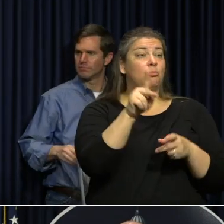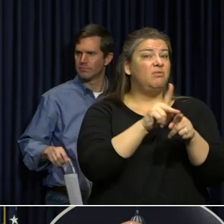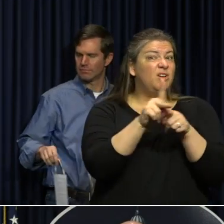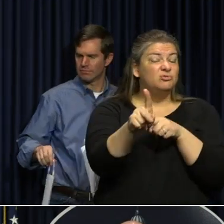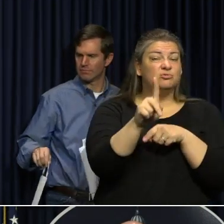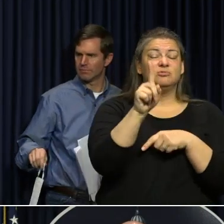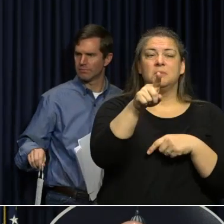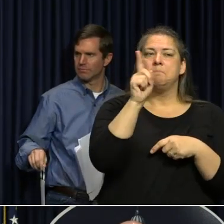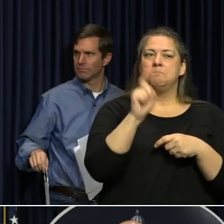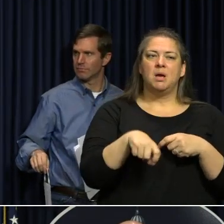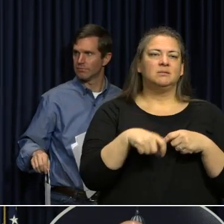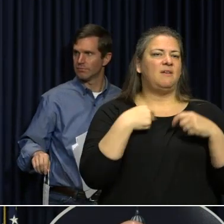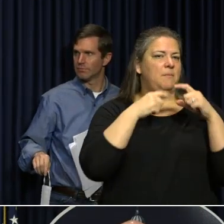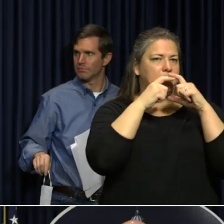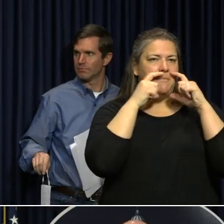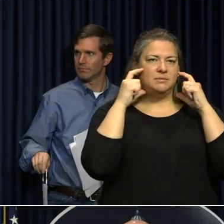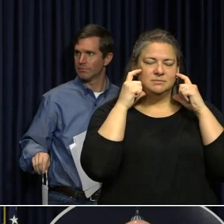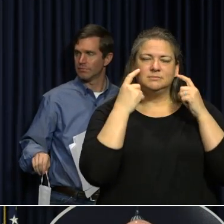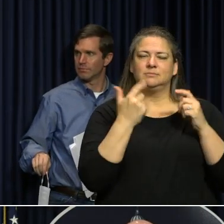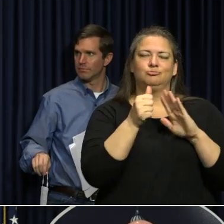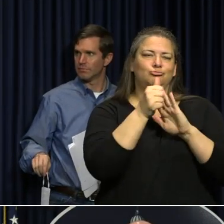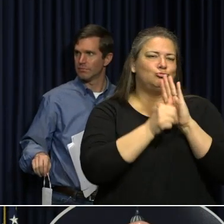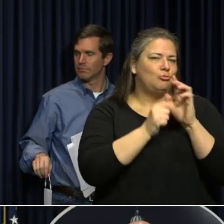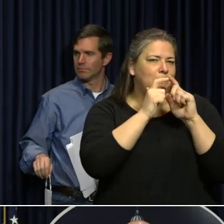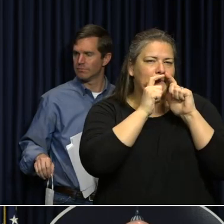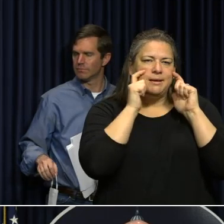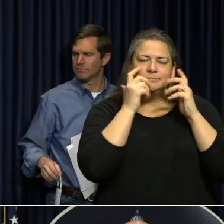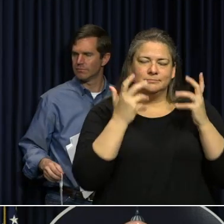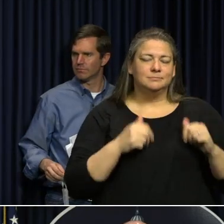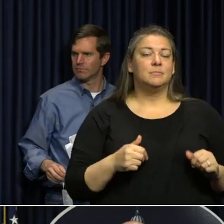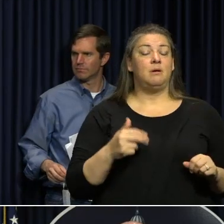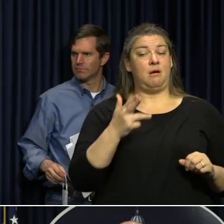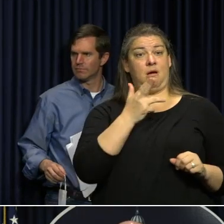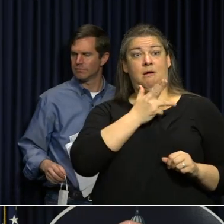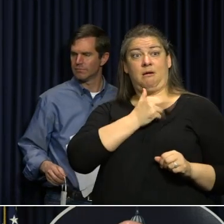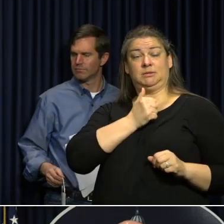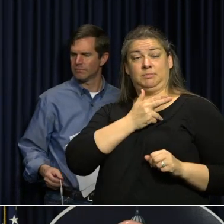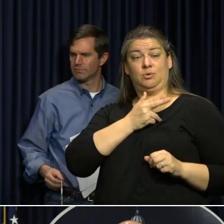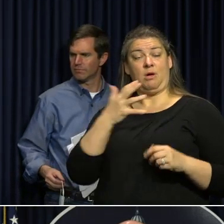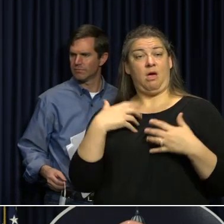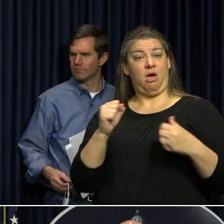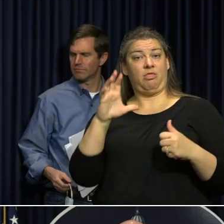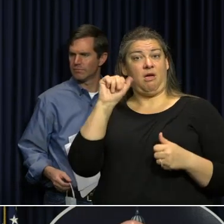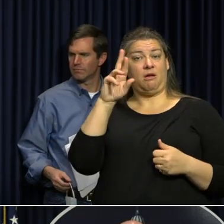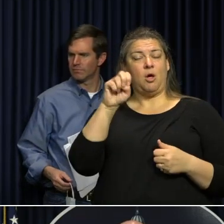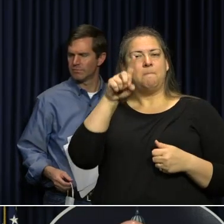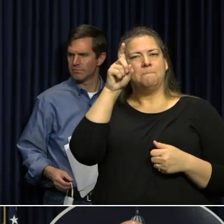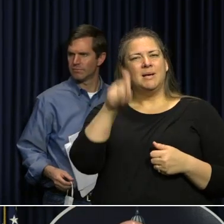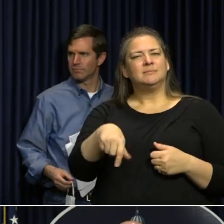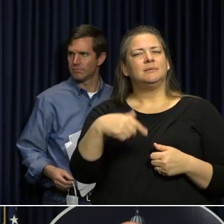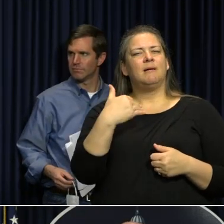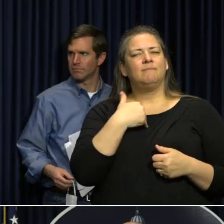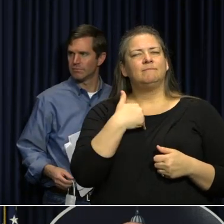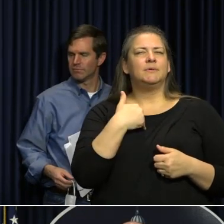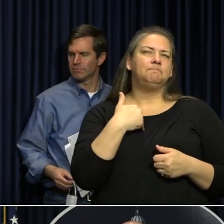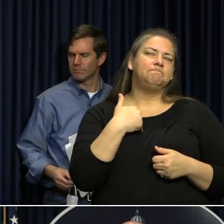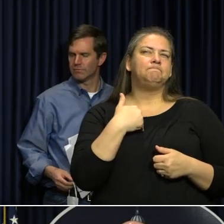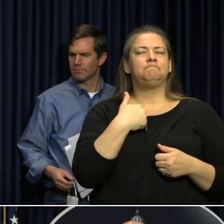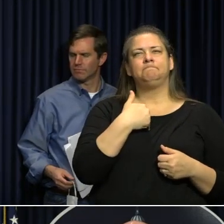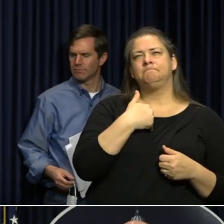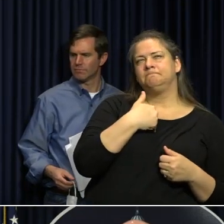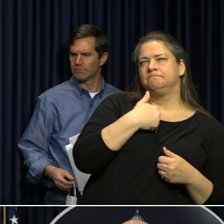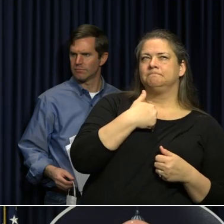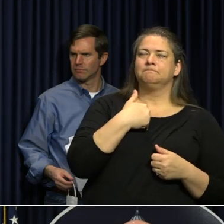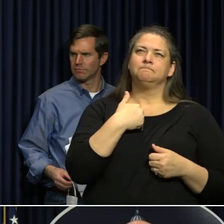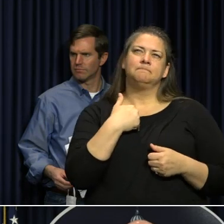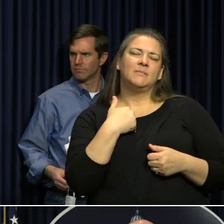wear surgical or procedural masks. The hospitals and the healthcare facilities will have to come up with guidance specific to the